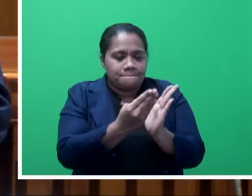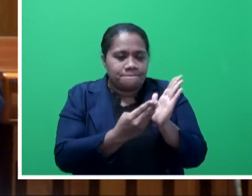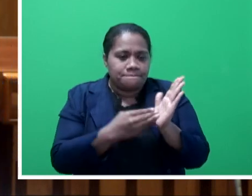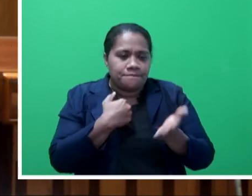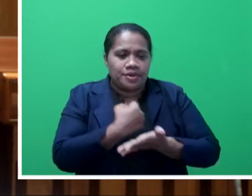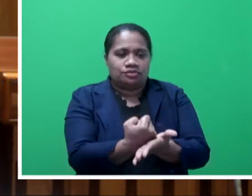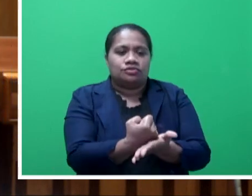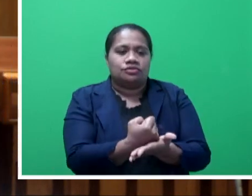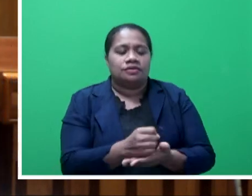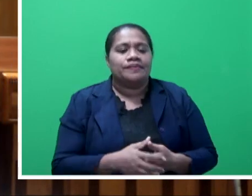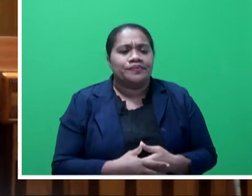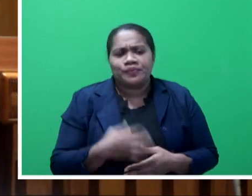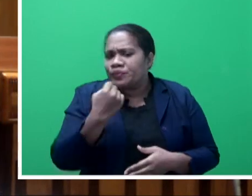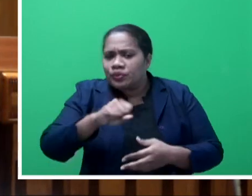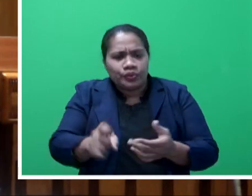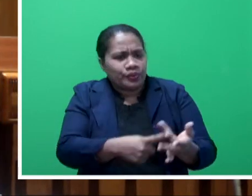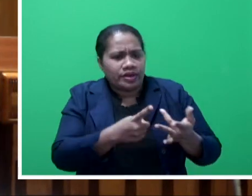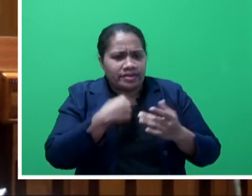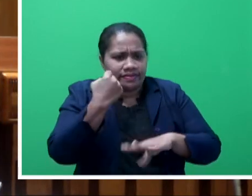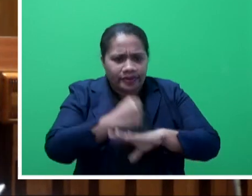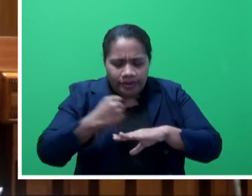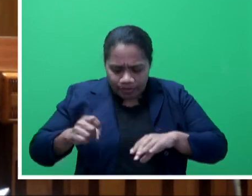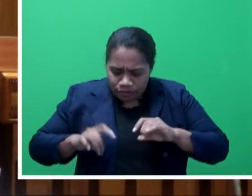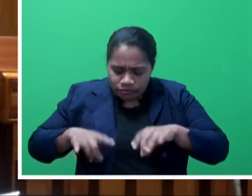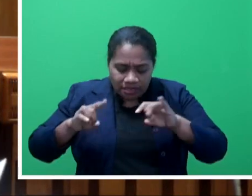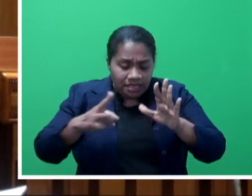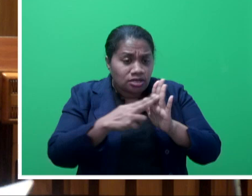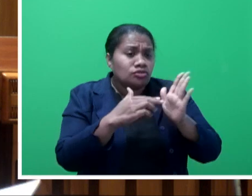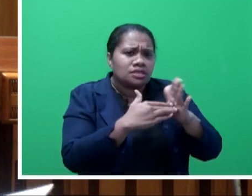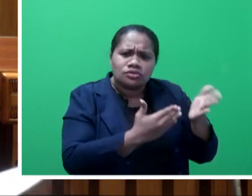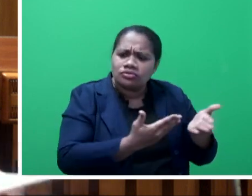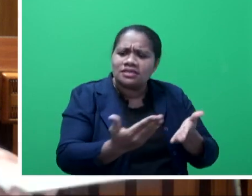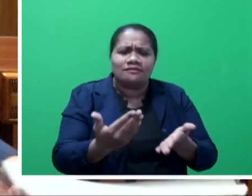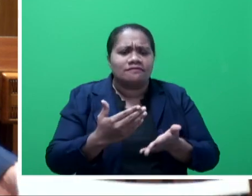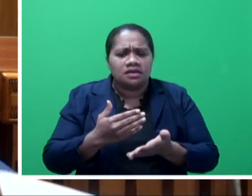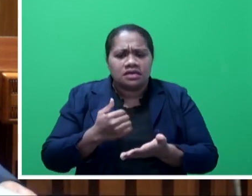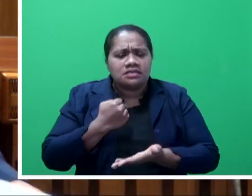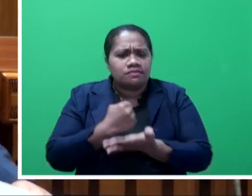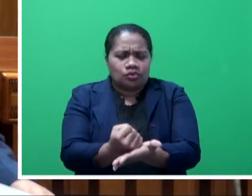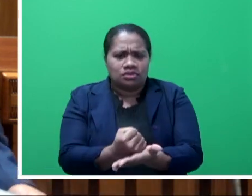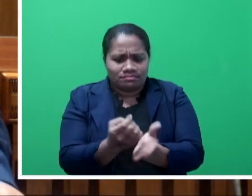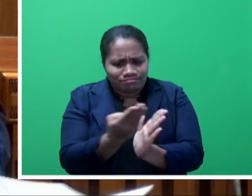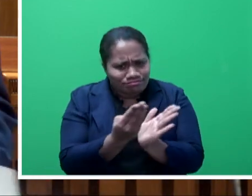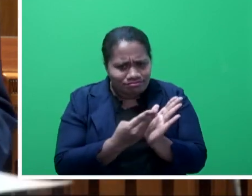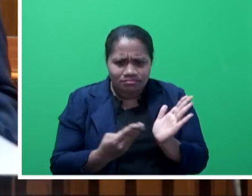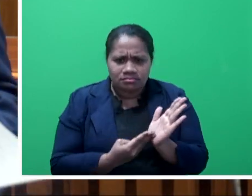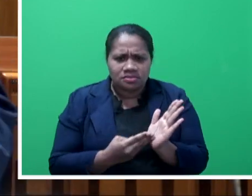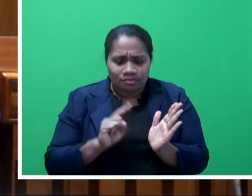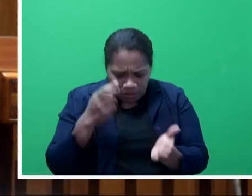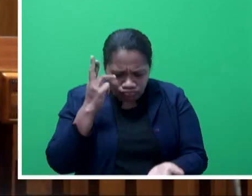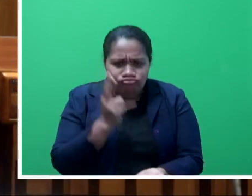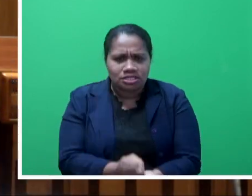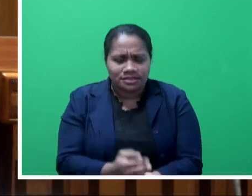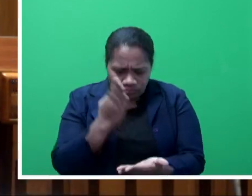Under no other government has Australia and New Zealand given direct budget support. It's a fact. It's a fact. Please